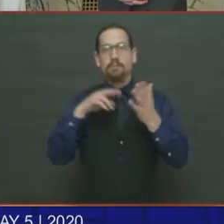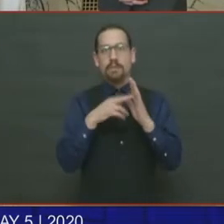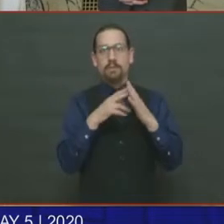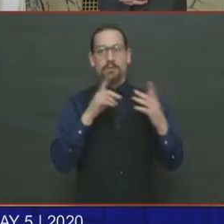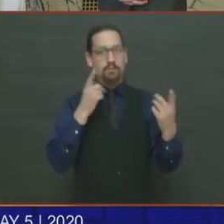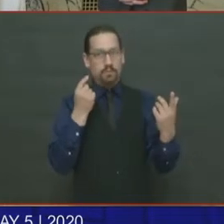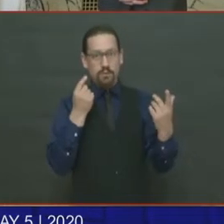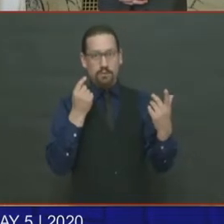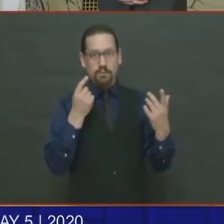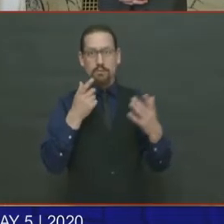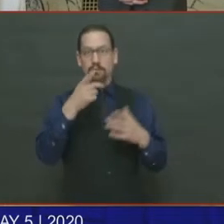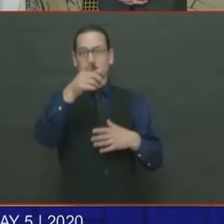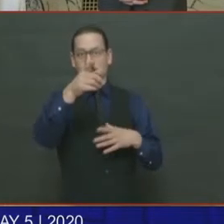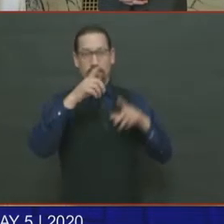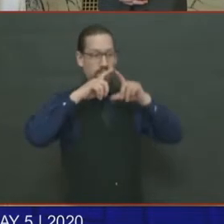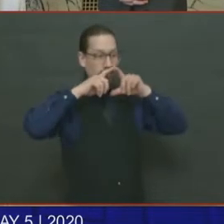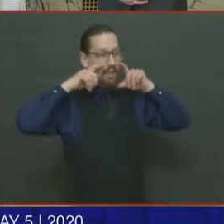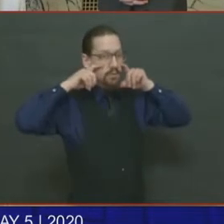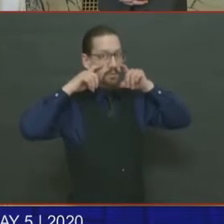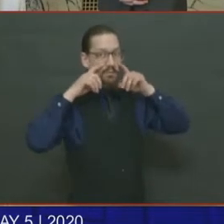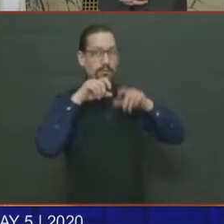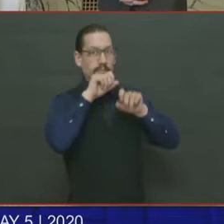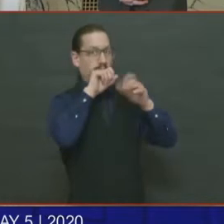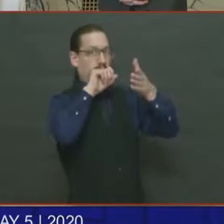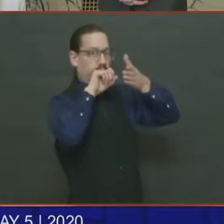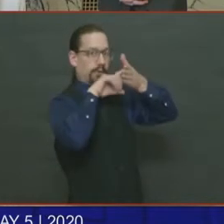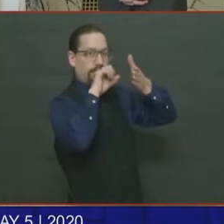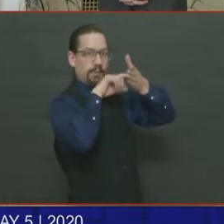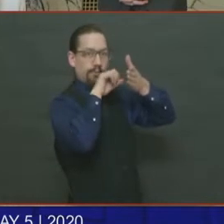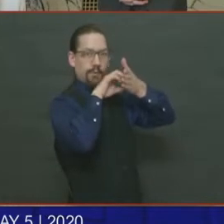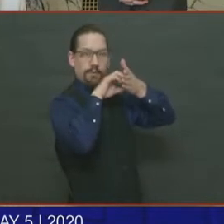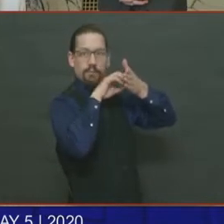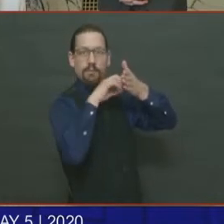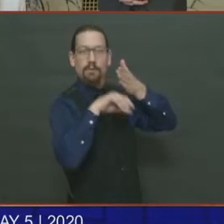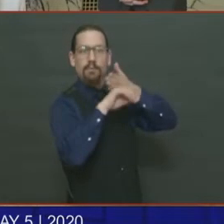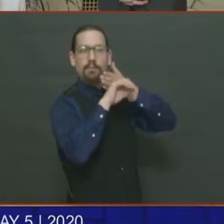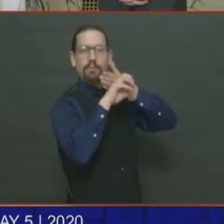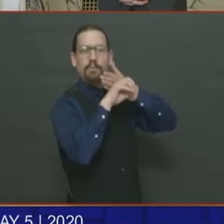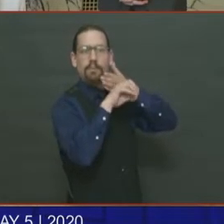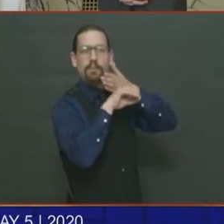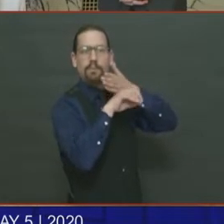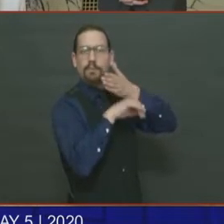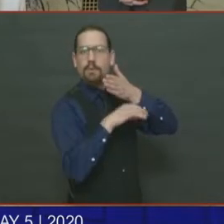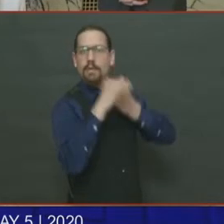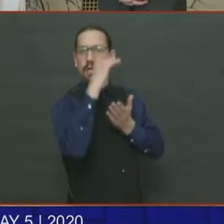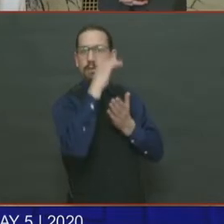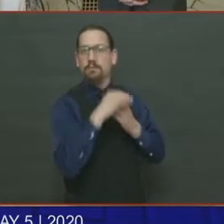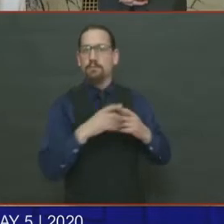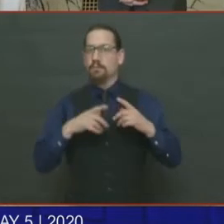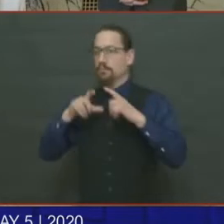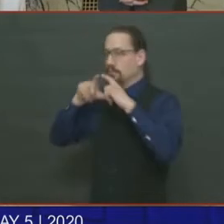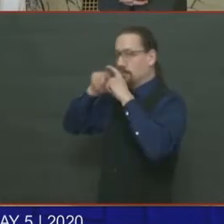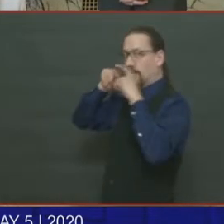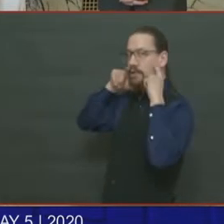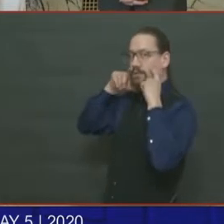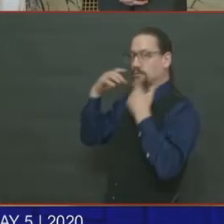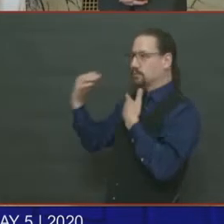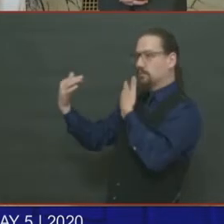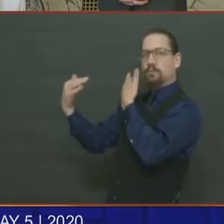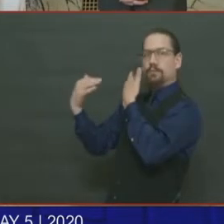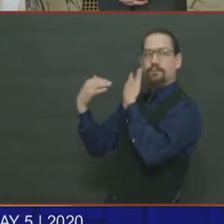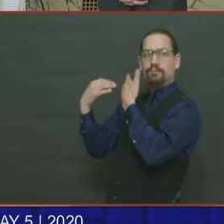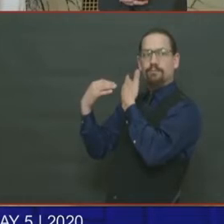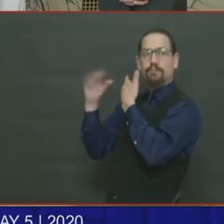one person to another or from a person to another object. So as we have shared, these